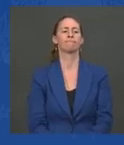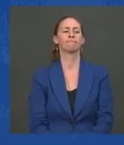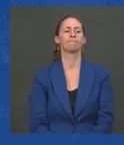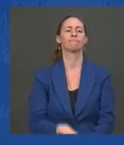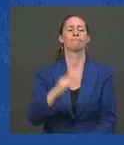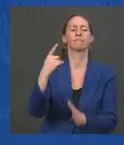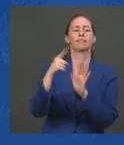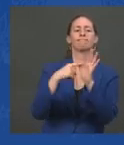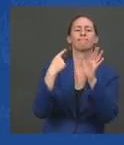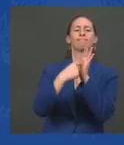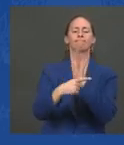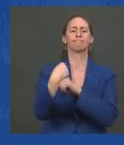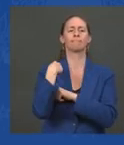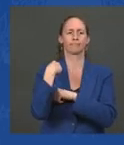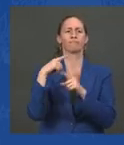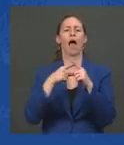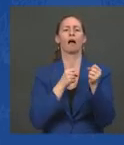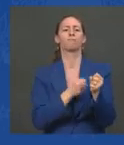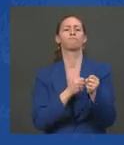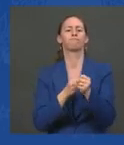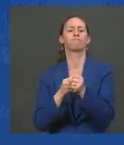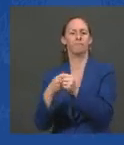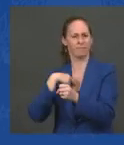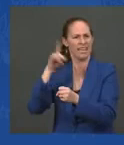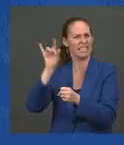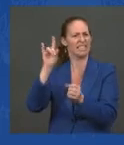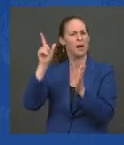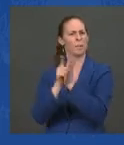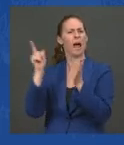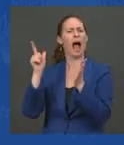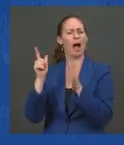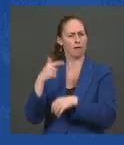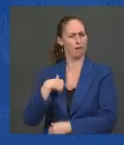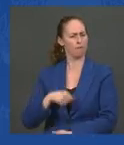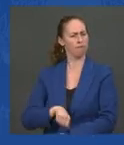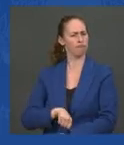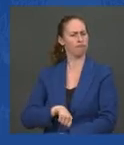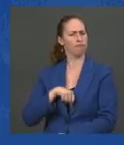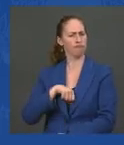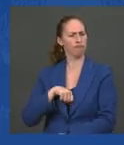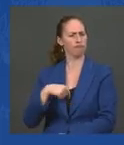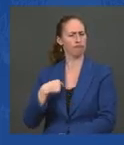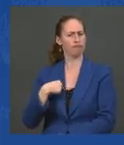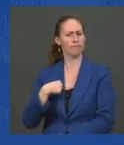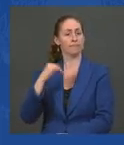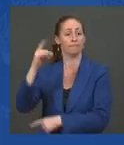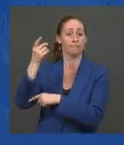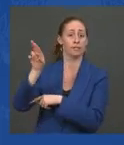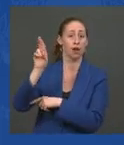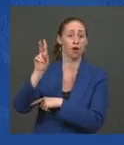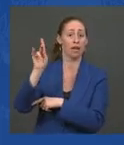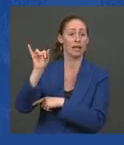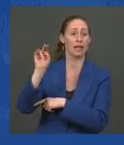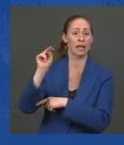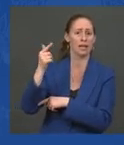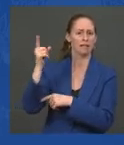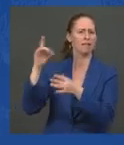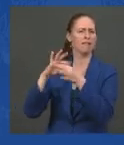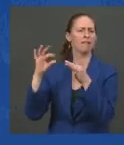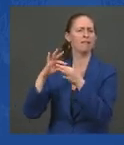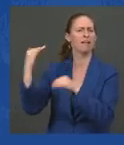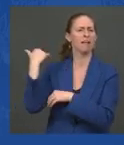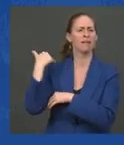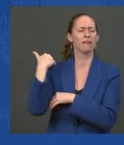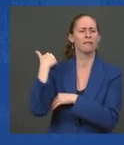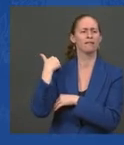deal. We heard Dr. King paraphrase Micah. He said, "Give us the ballot and we will place